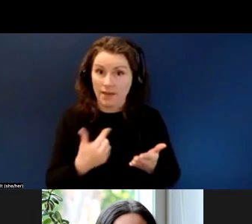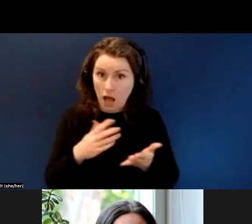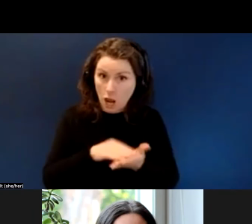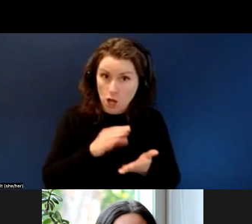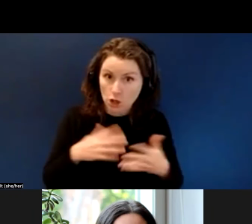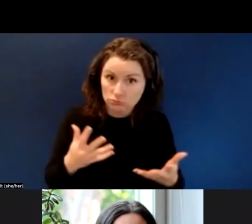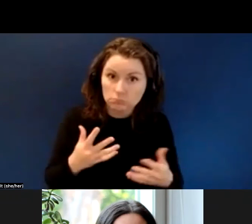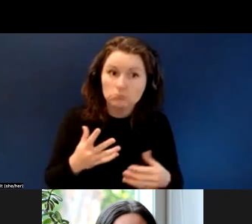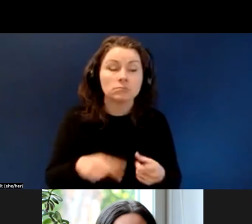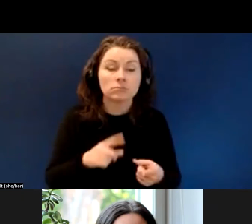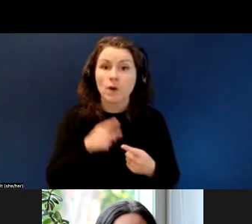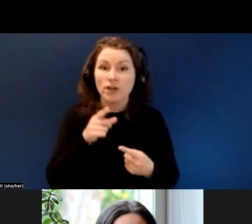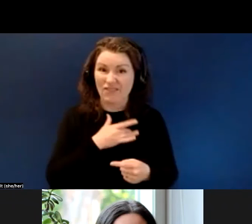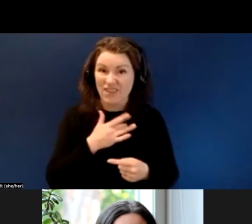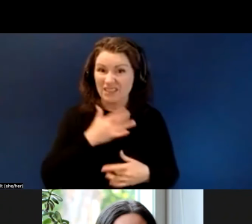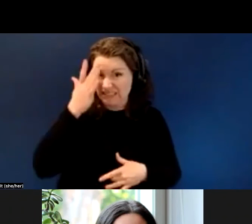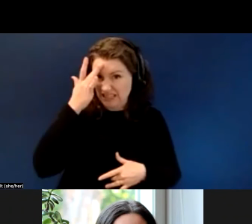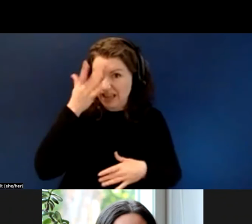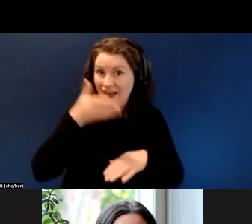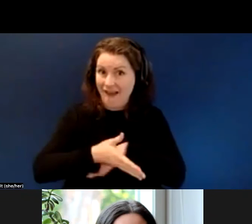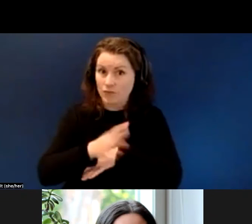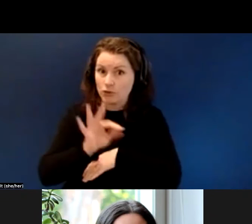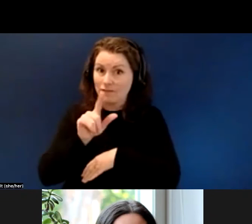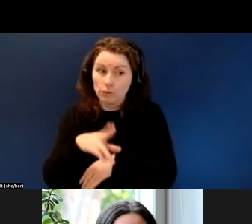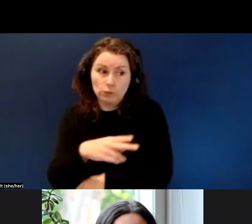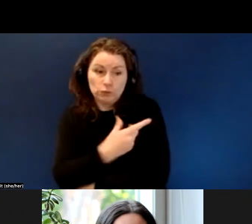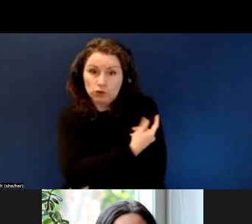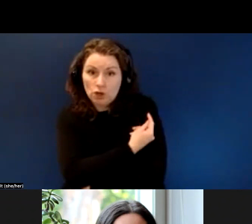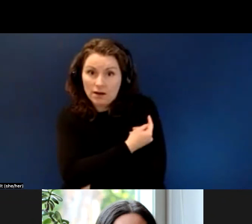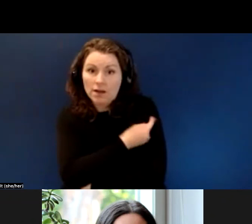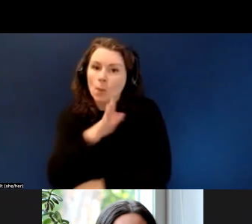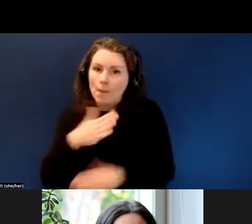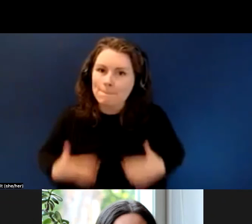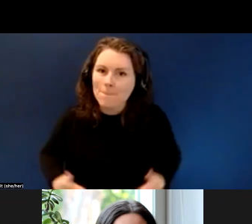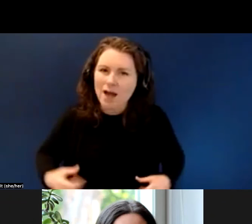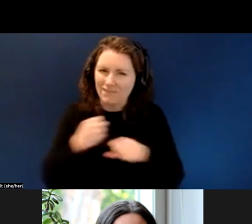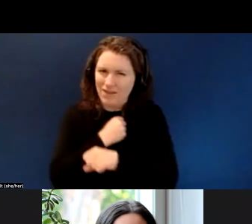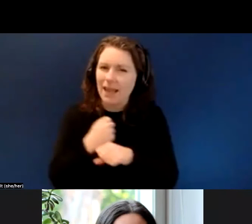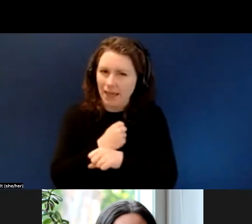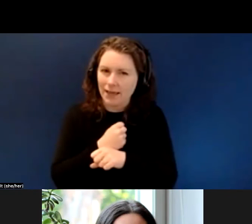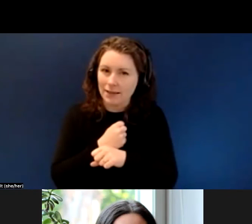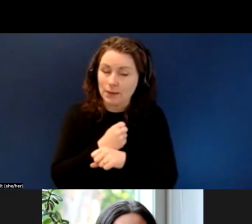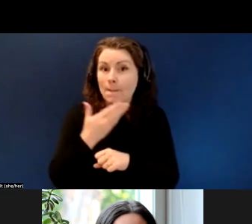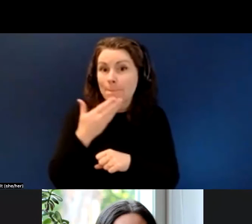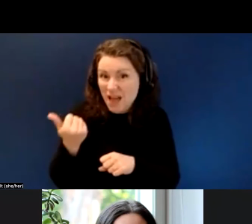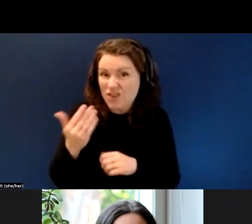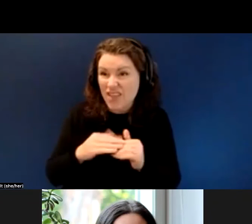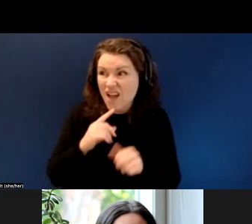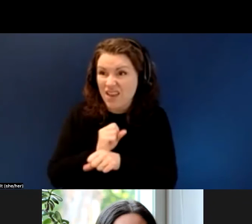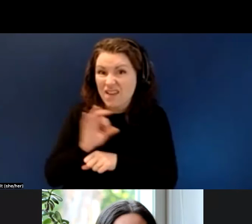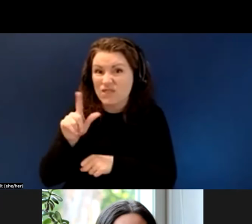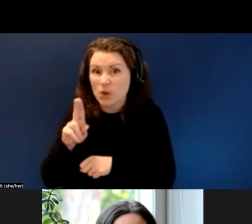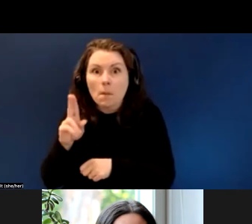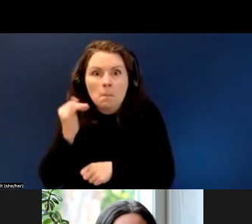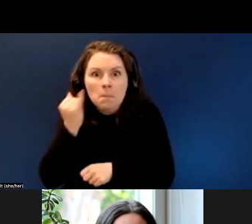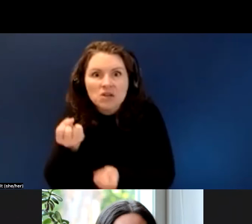when you feel ill after a flu shot, that's your body fighting. And it's better than getting the flu. Can you imagine how much